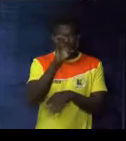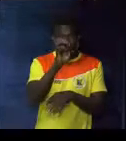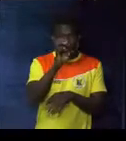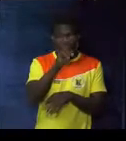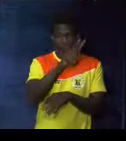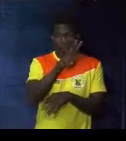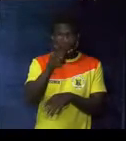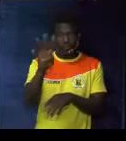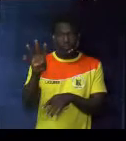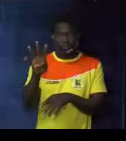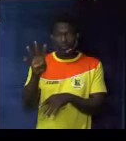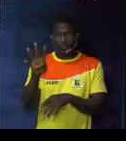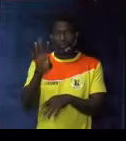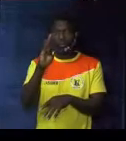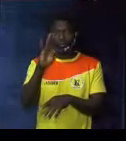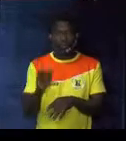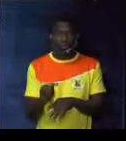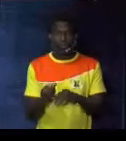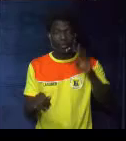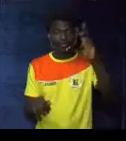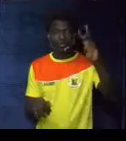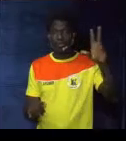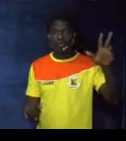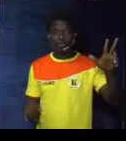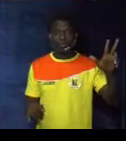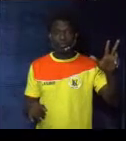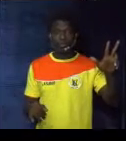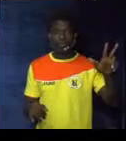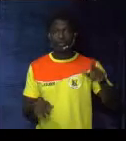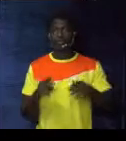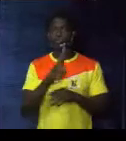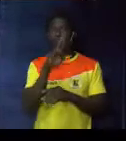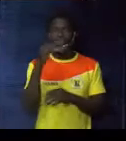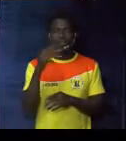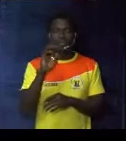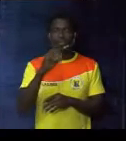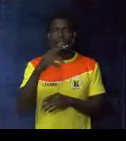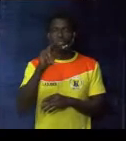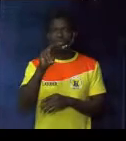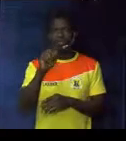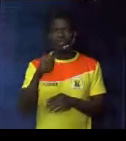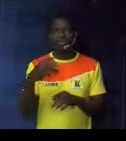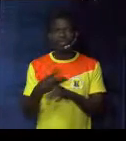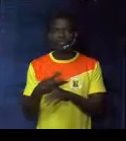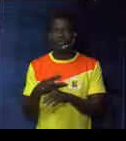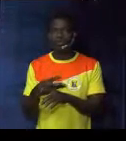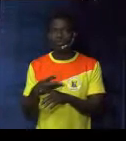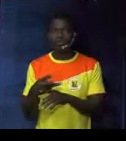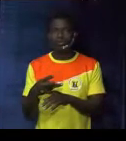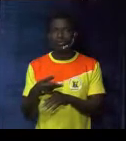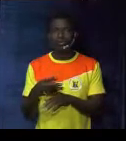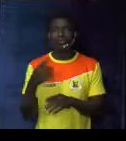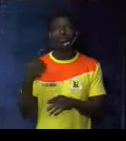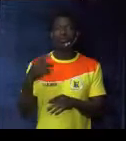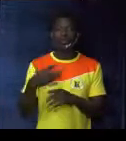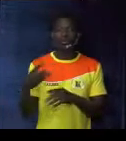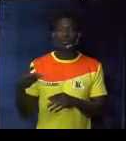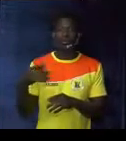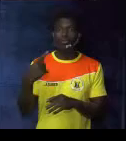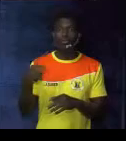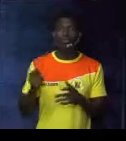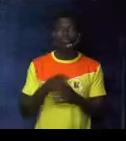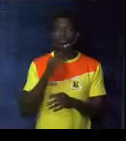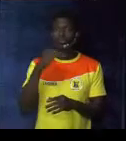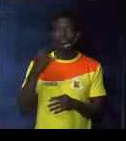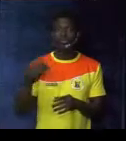multiply 424 by 63. Now using the Chinese method, the first thing you want to do is that you want to